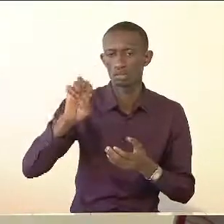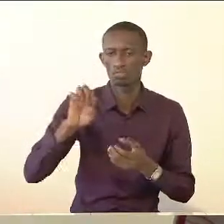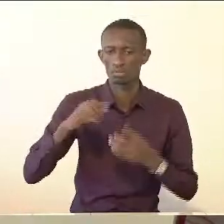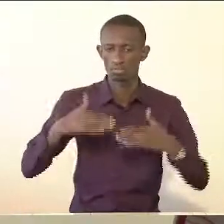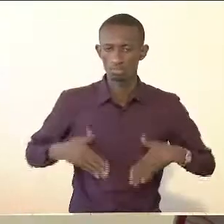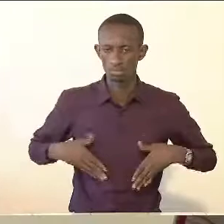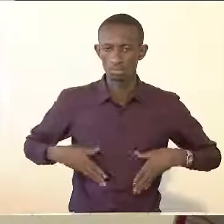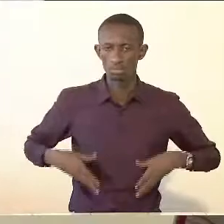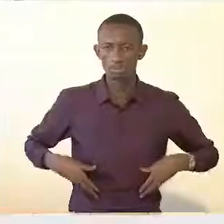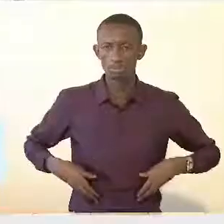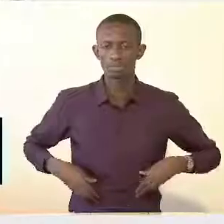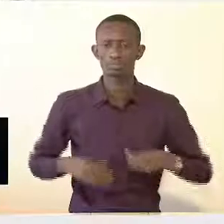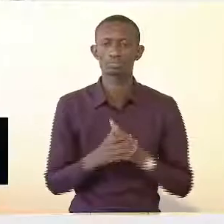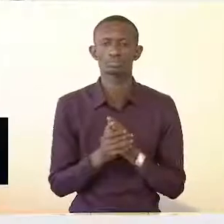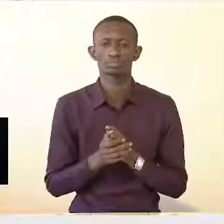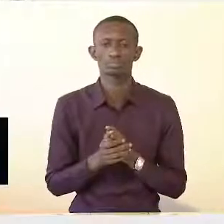body temperature.